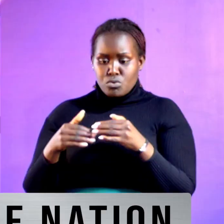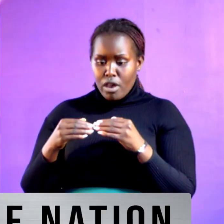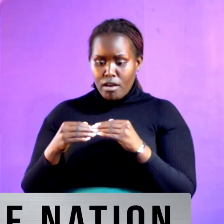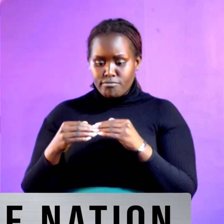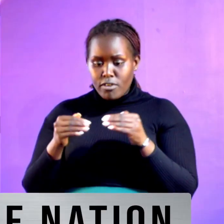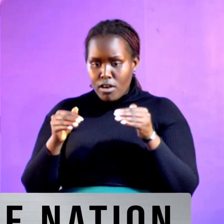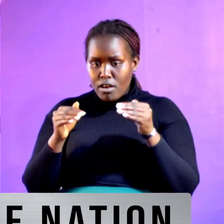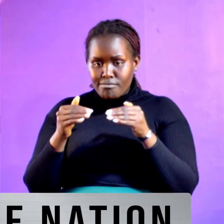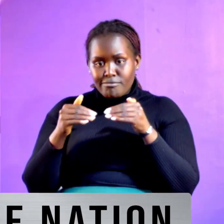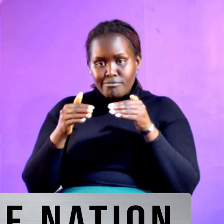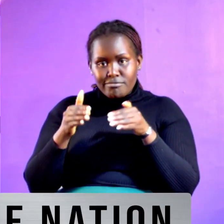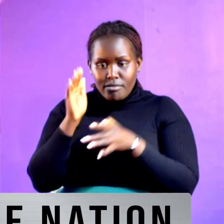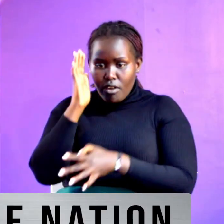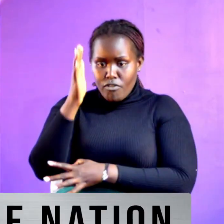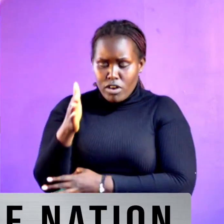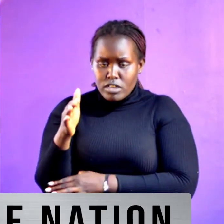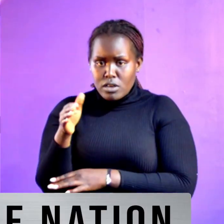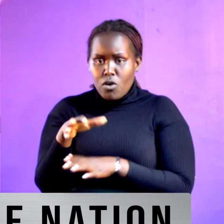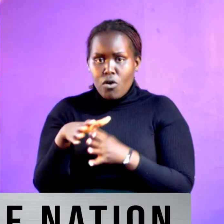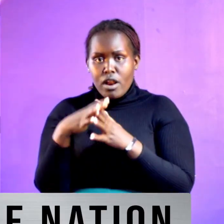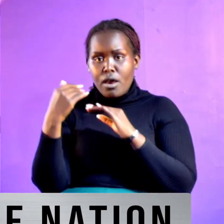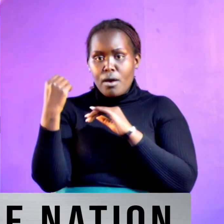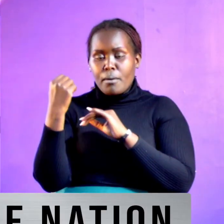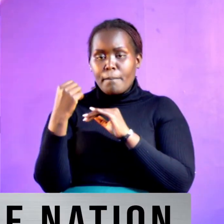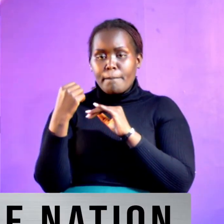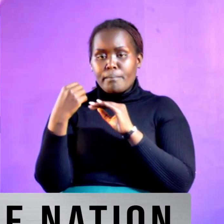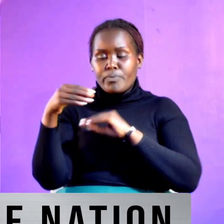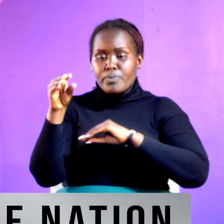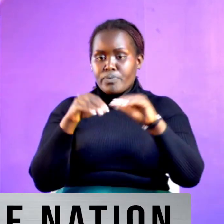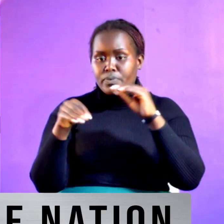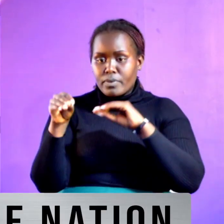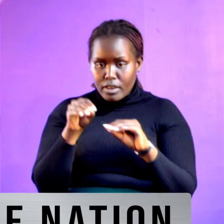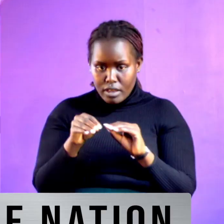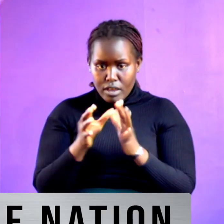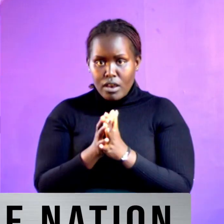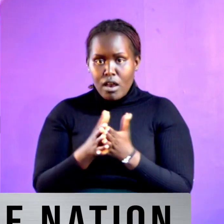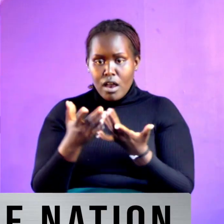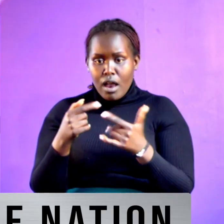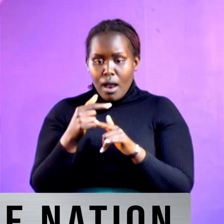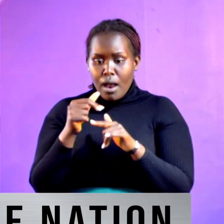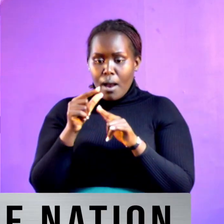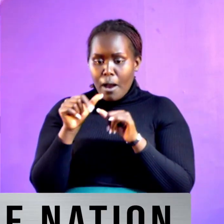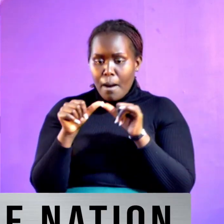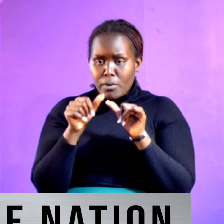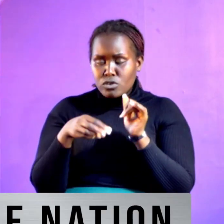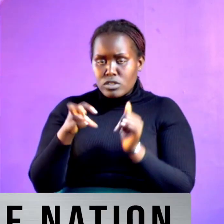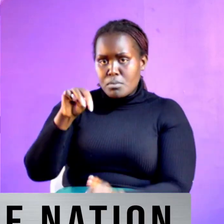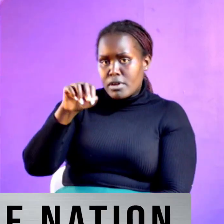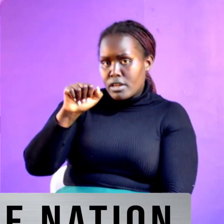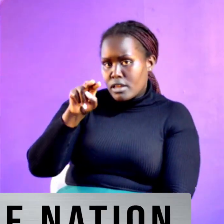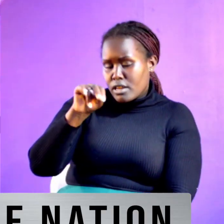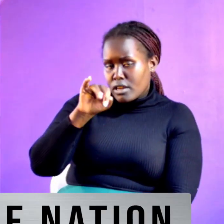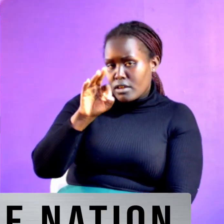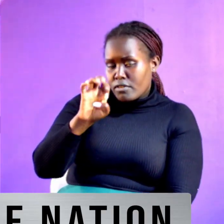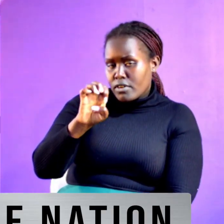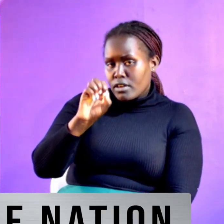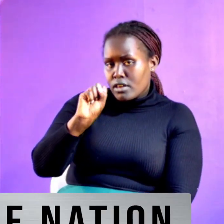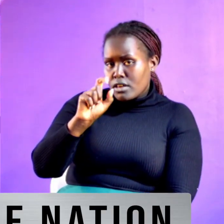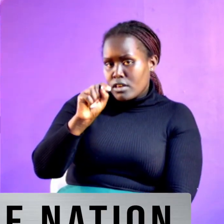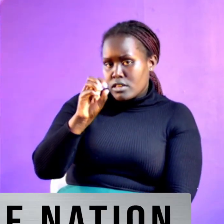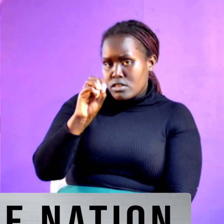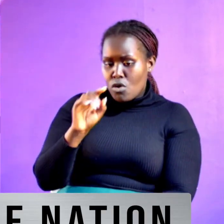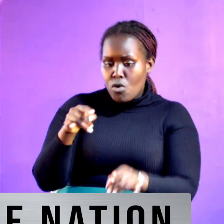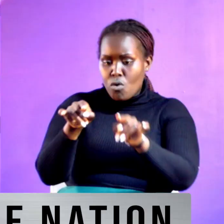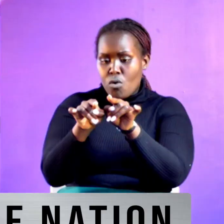on, restructuring their structures, restructuring their manifesto. And then it is during these times that we